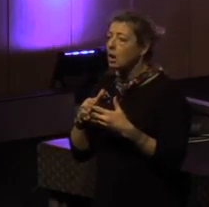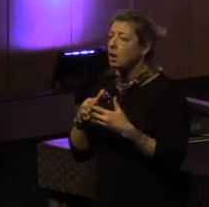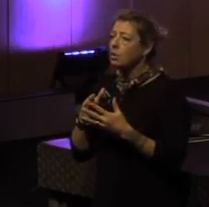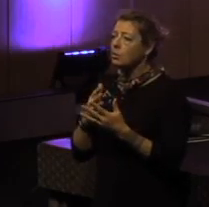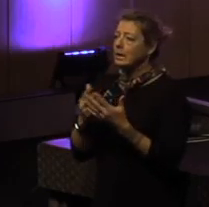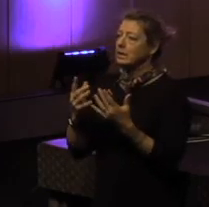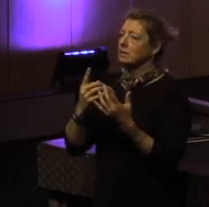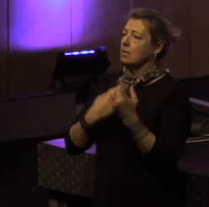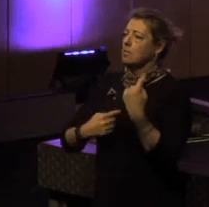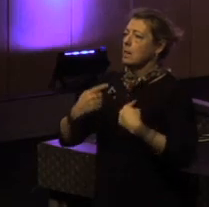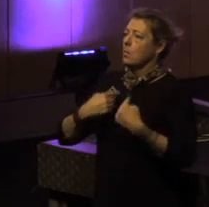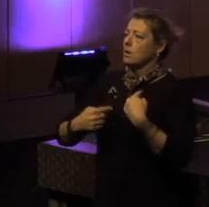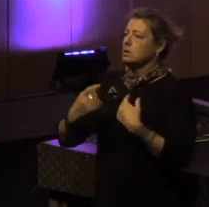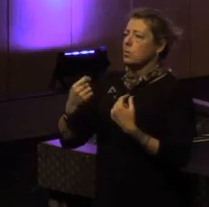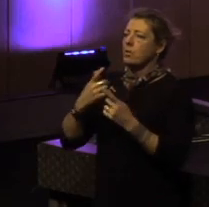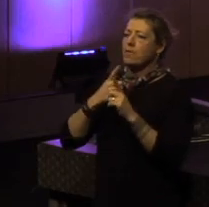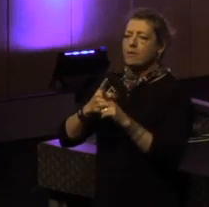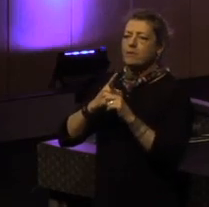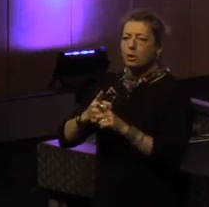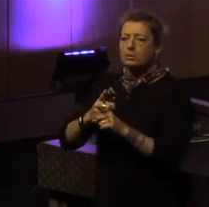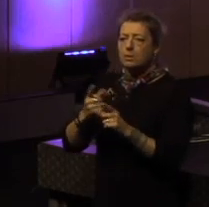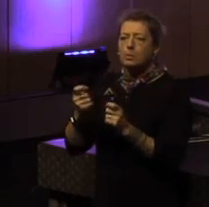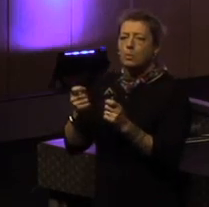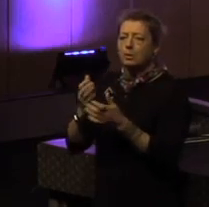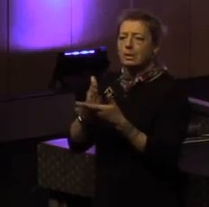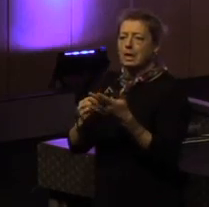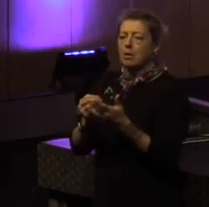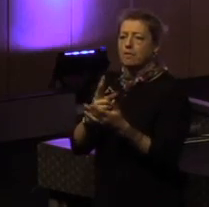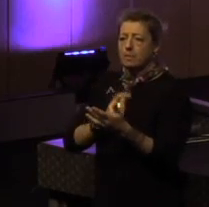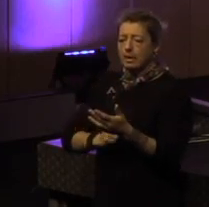might have just gotten a ticket for 3 municipalities back.